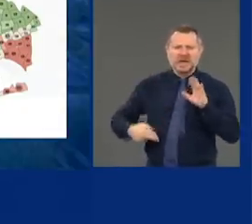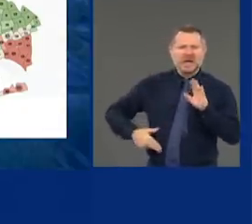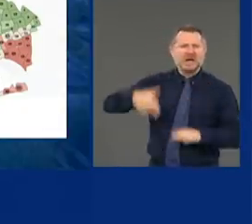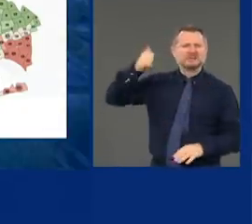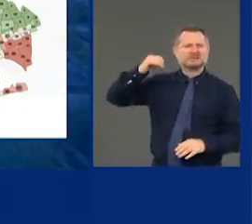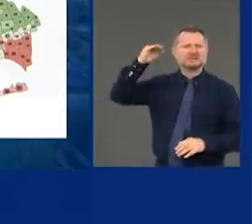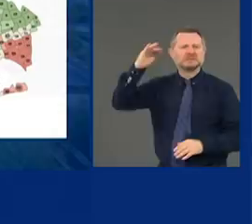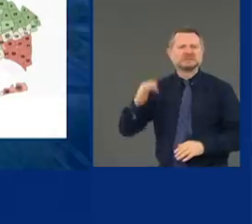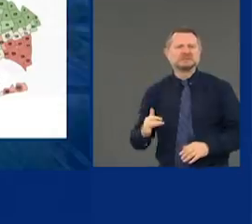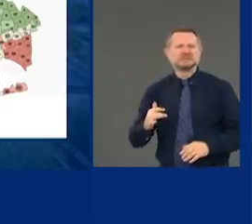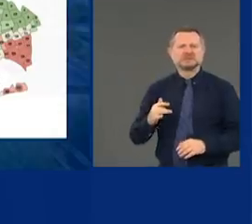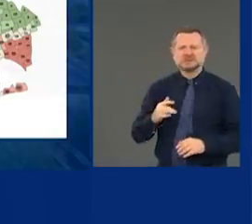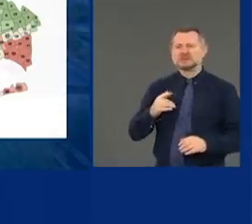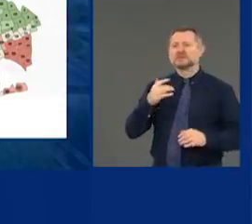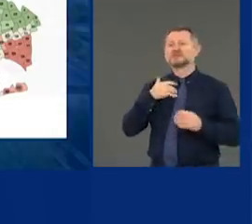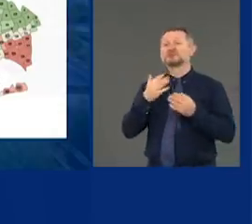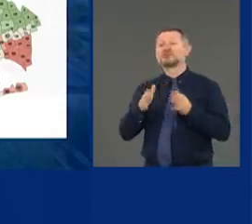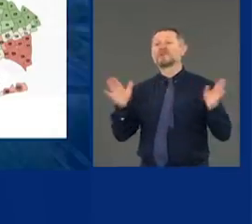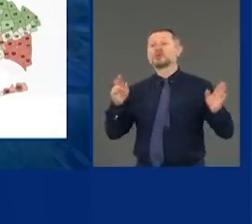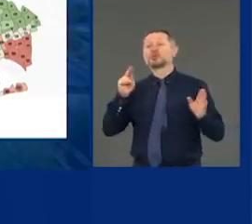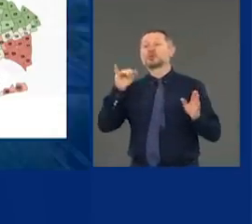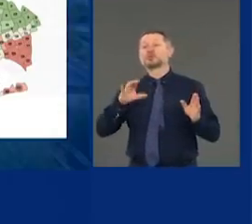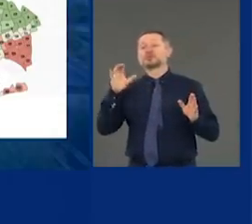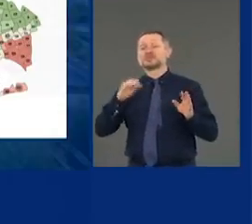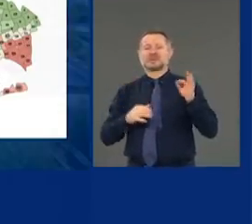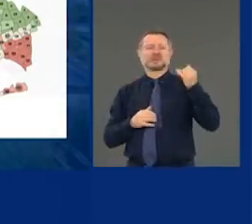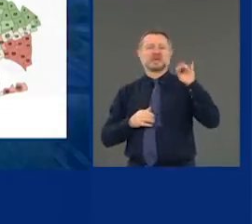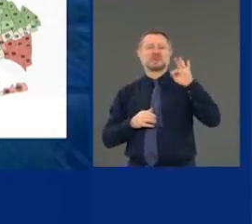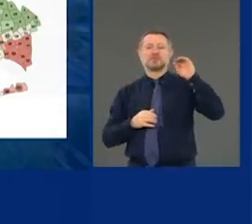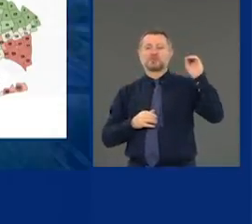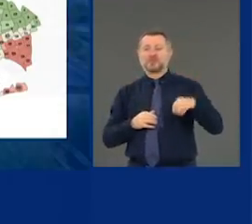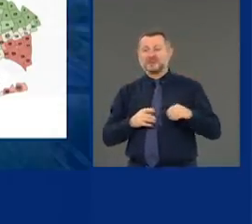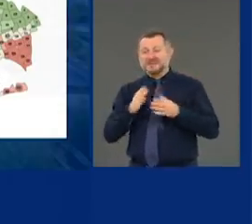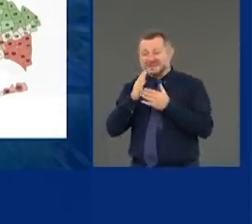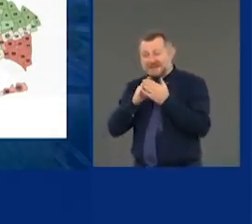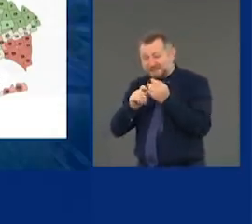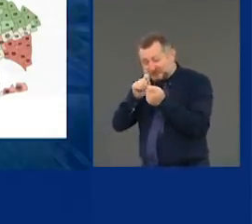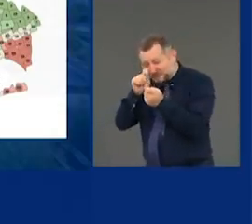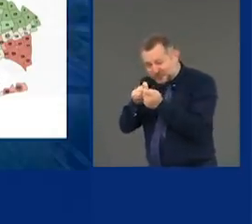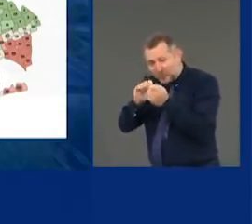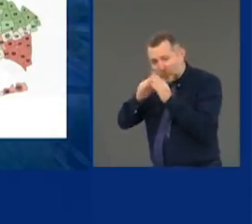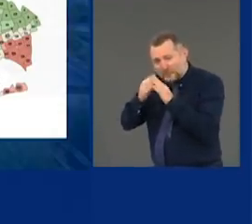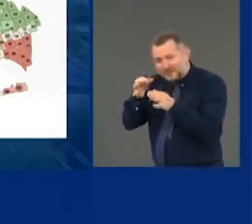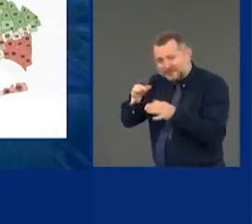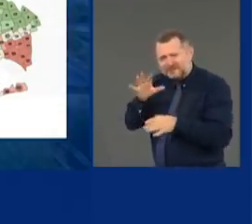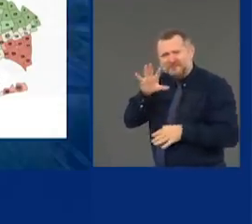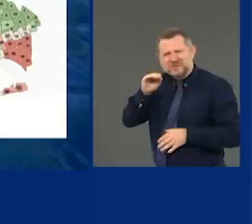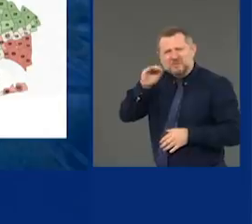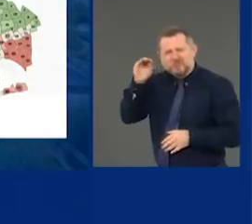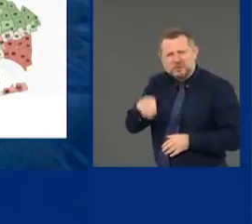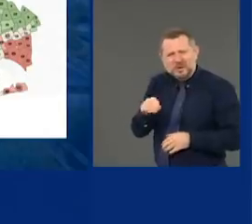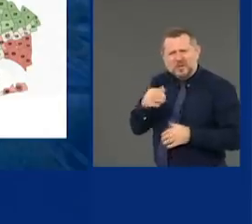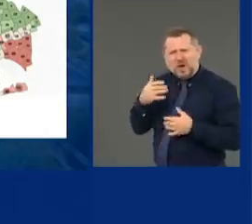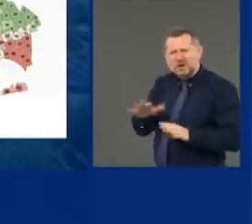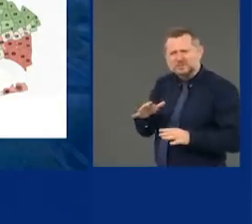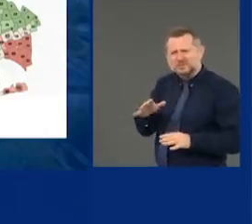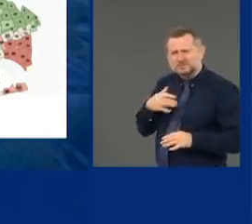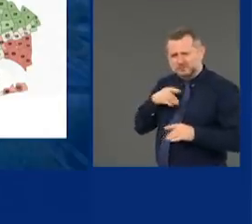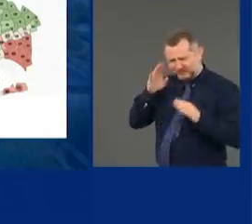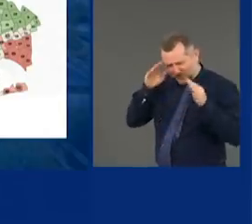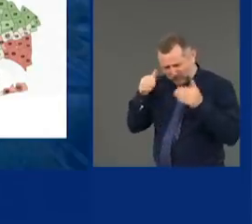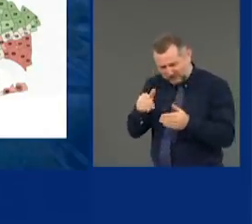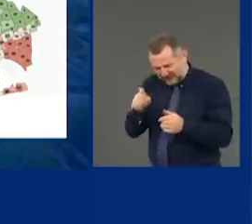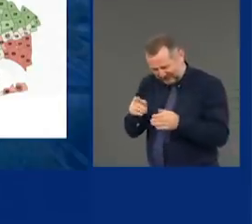New York City is about 19%. Some of these communities are over 50%. So we're targeting these